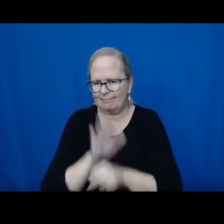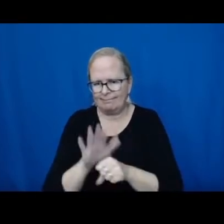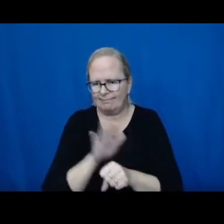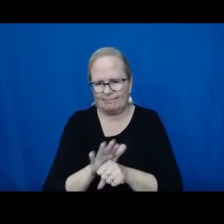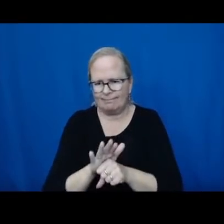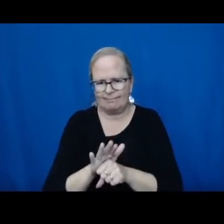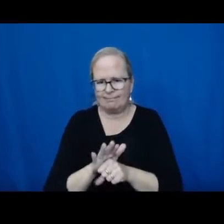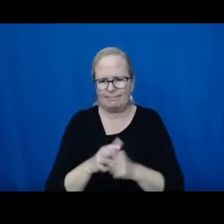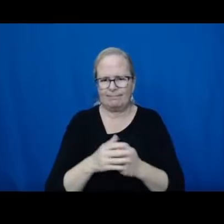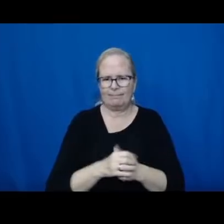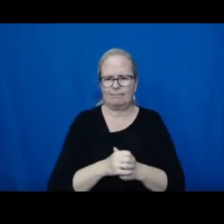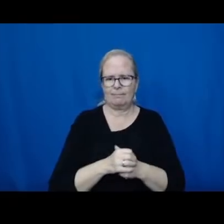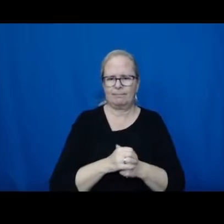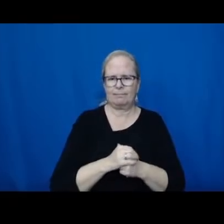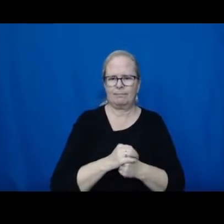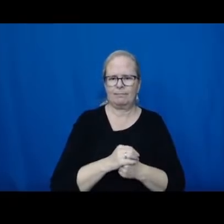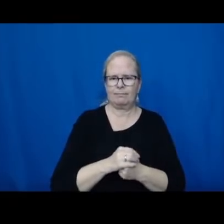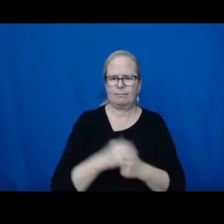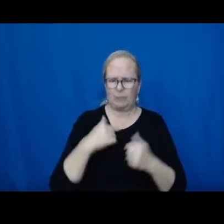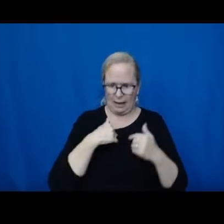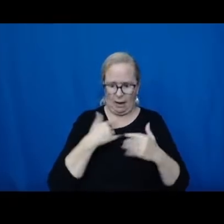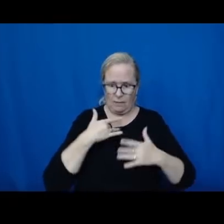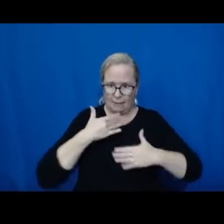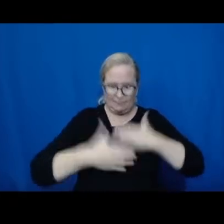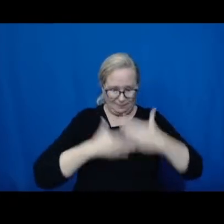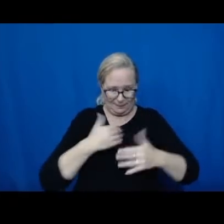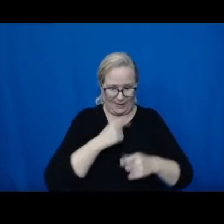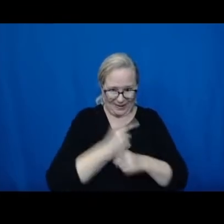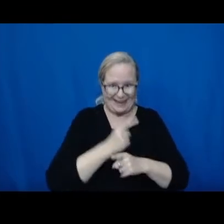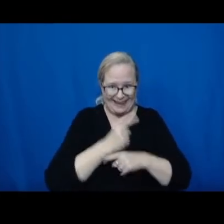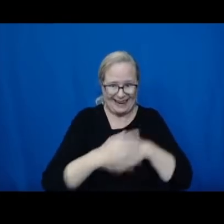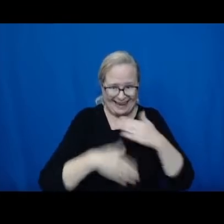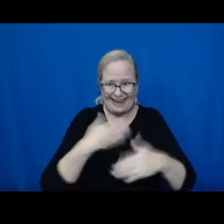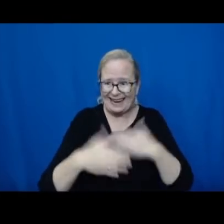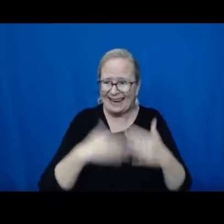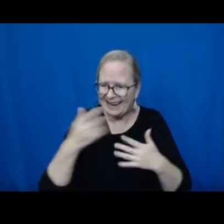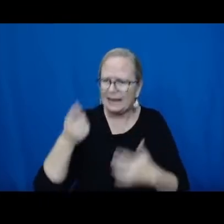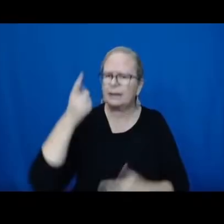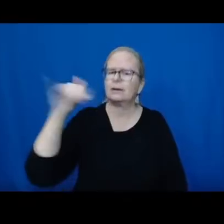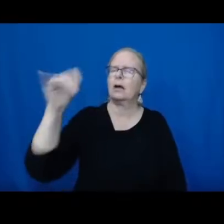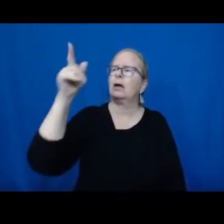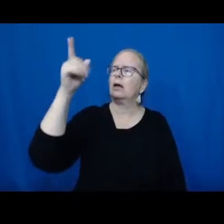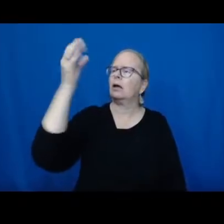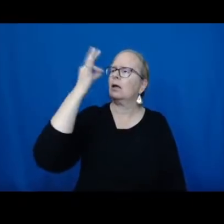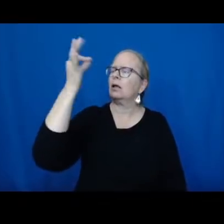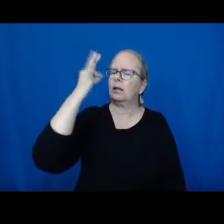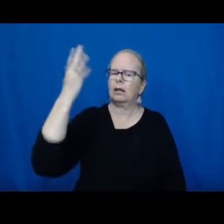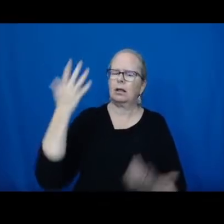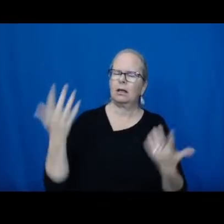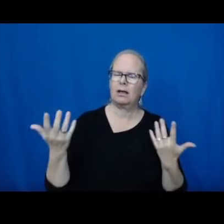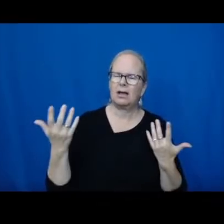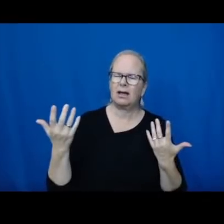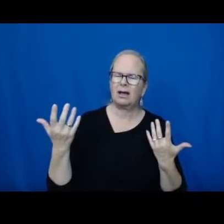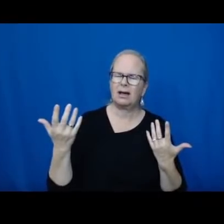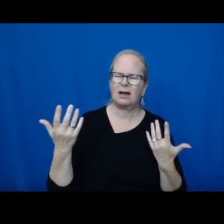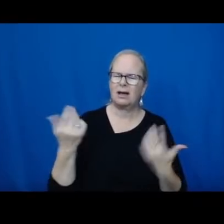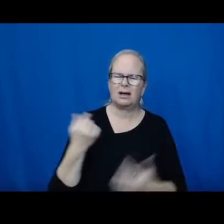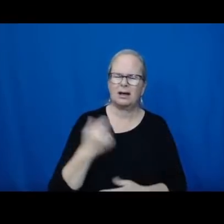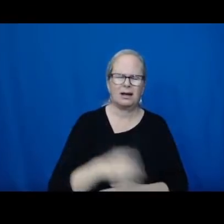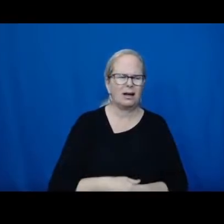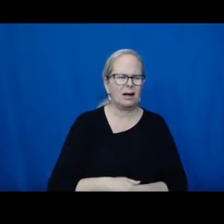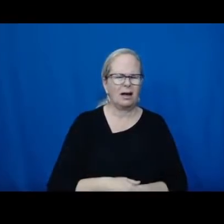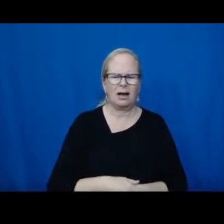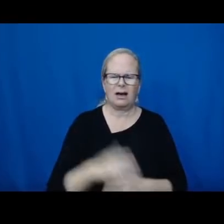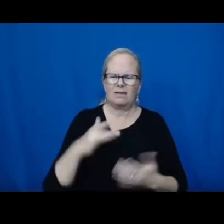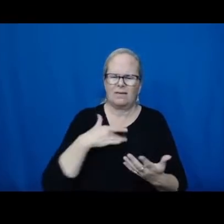may or may not be directed at you, but it often feels that way, as opposed to be empowered